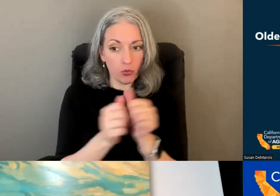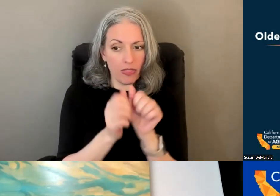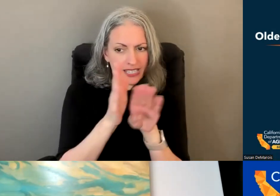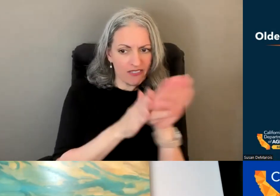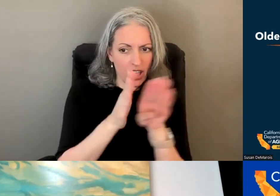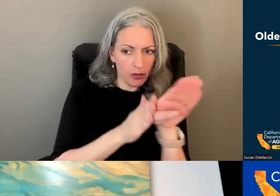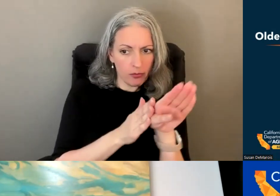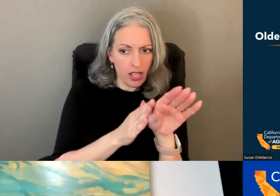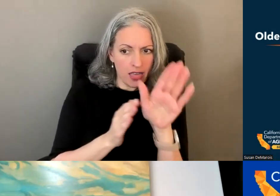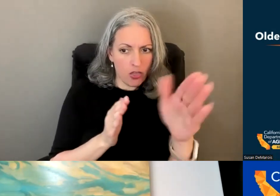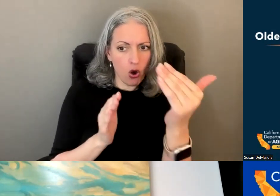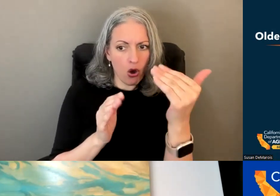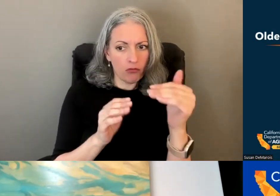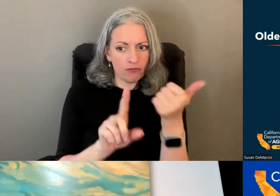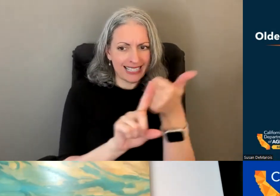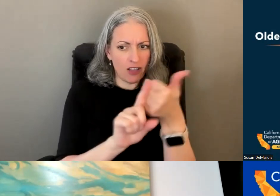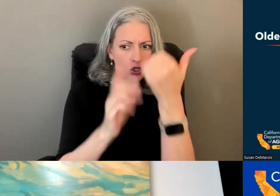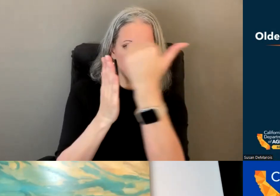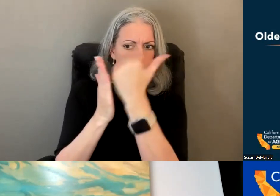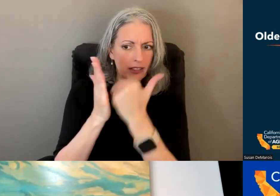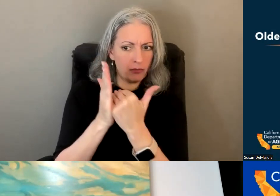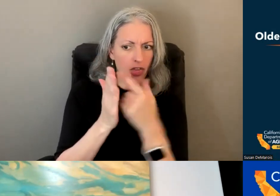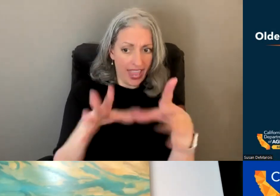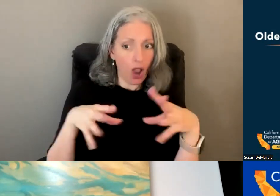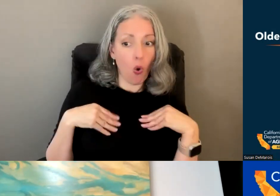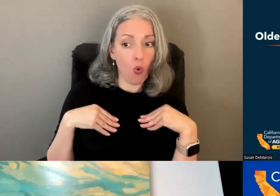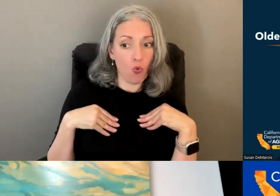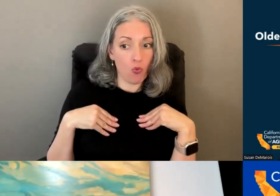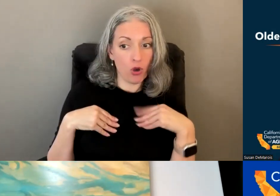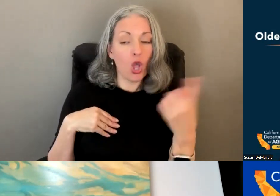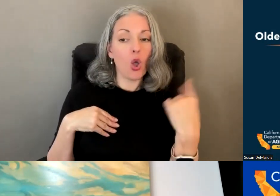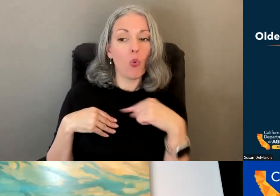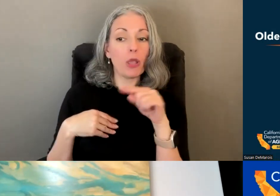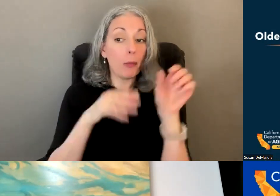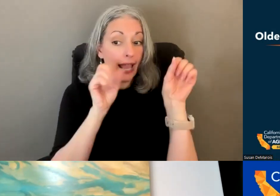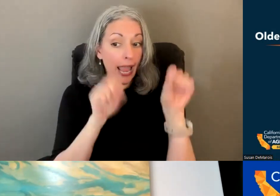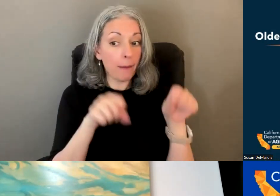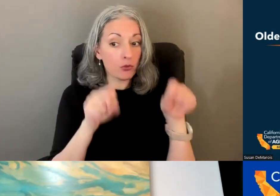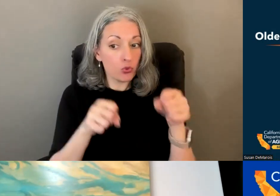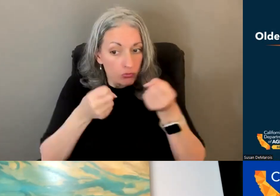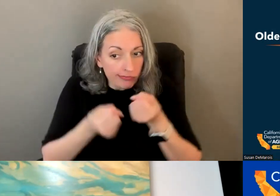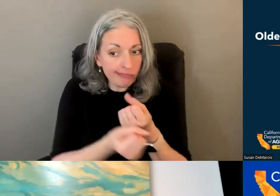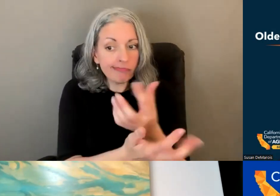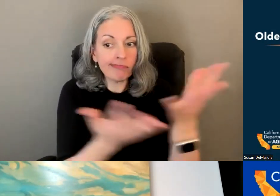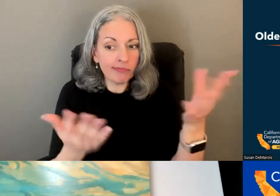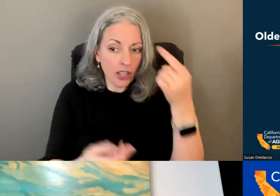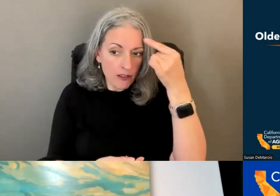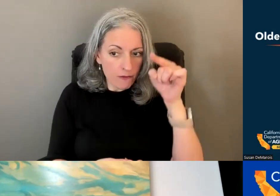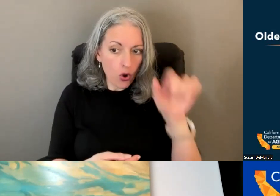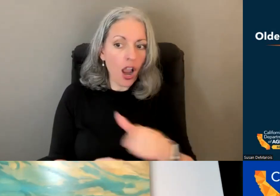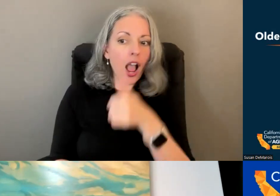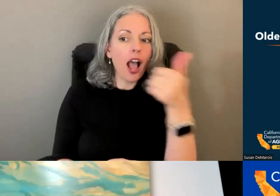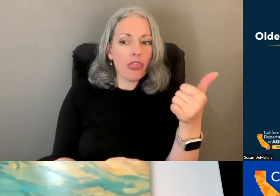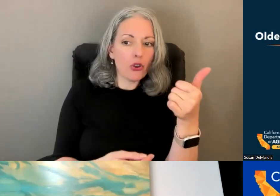own curriculum, while they own the curriculum, we will be able to disseminate it for other